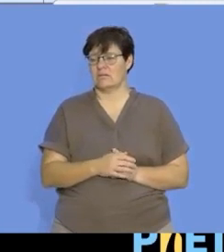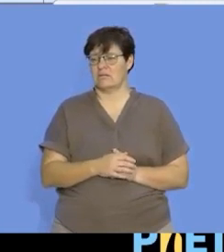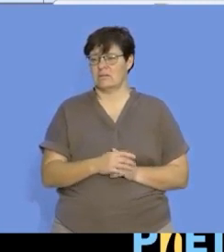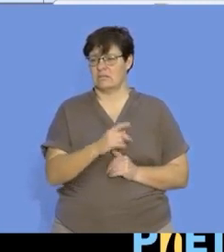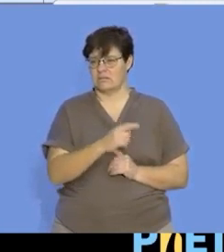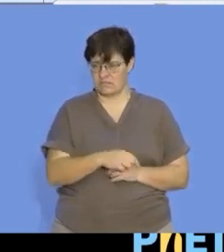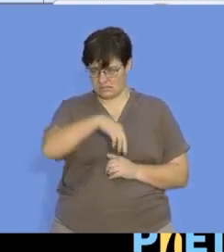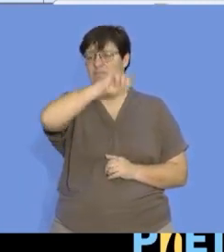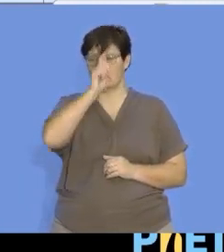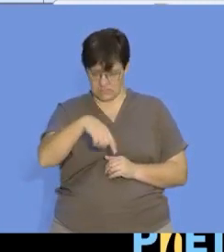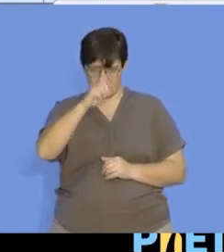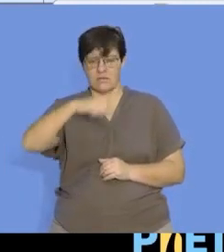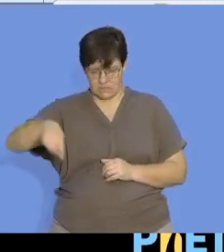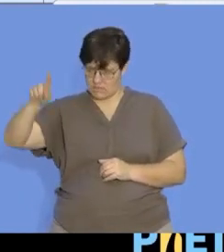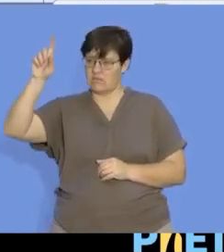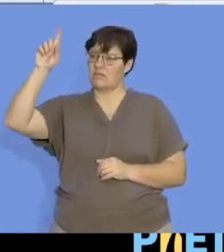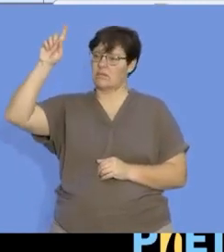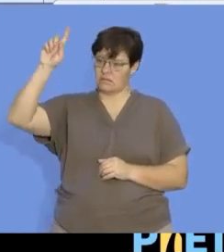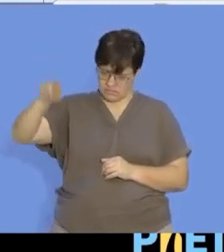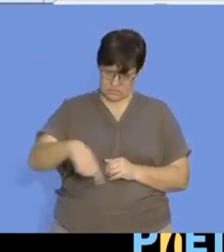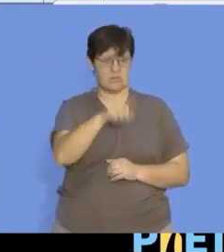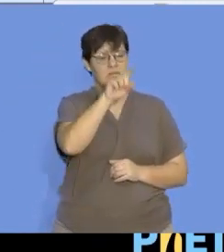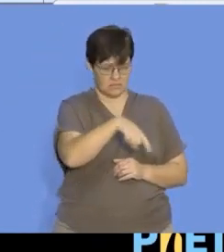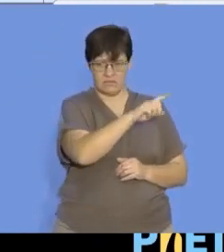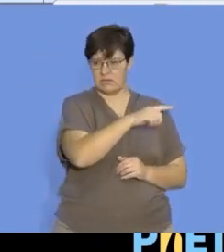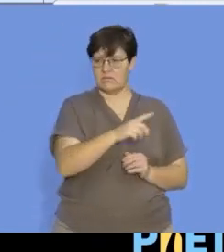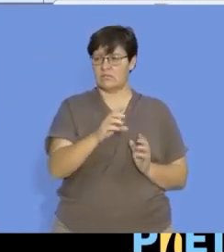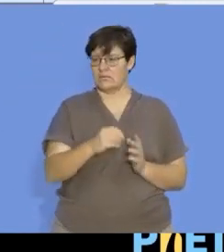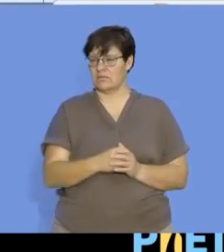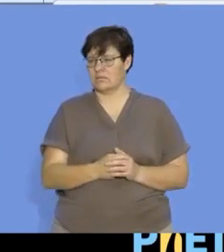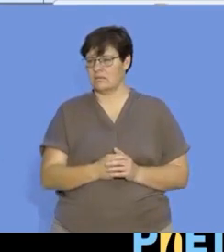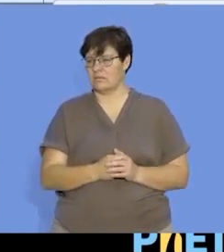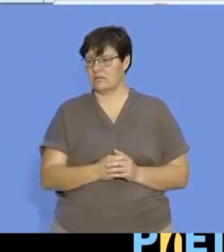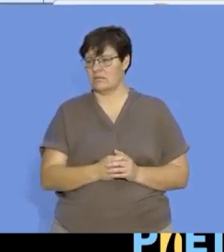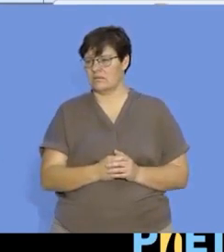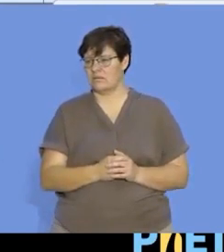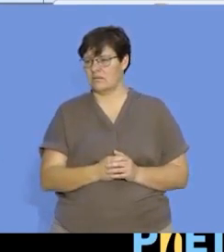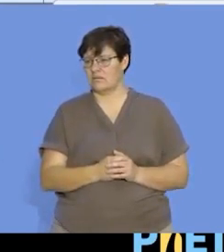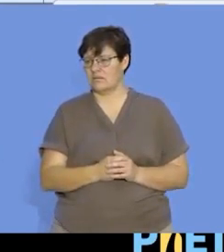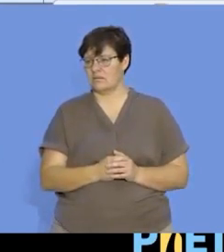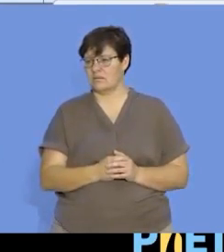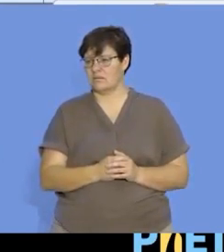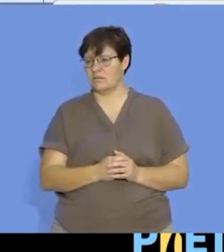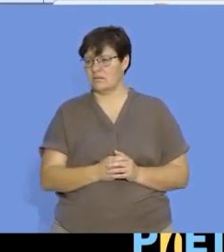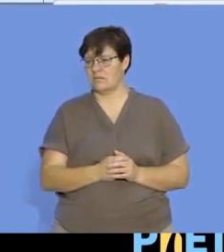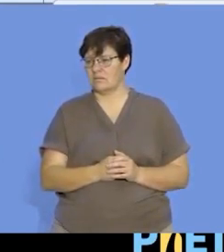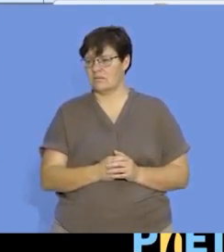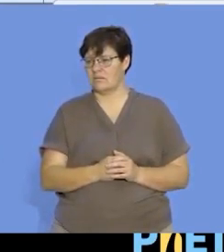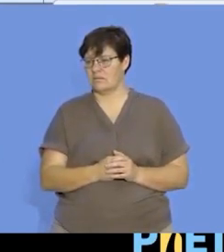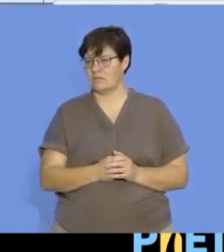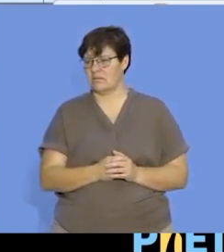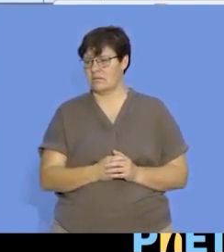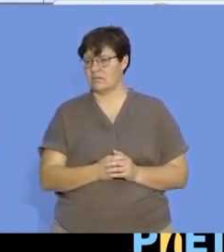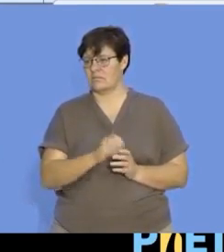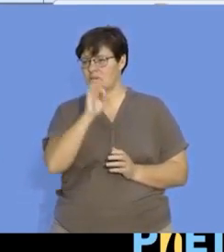Okay, so it's not getting any readings here. Oh, I think I've got to put it on the dots. There we go.